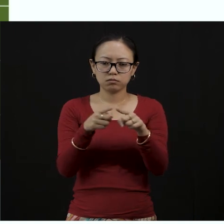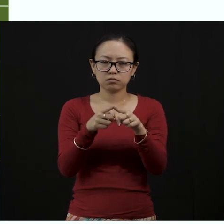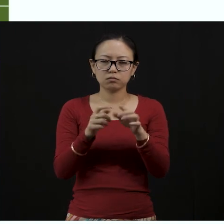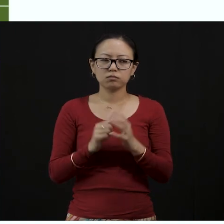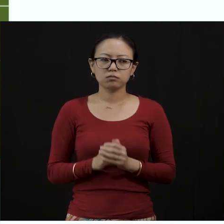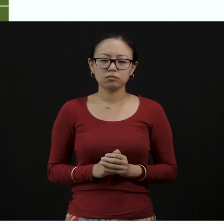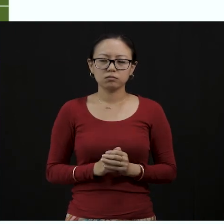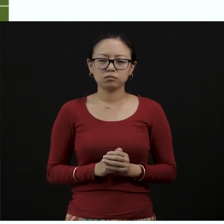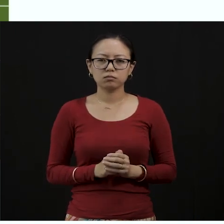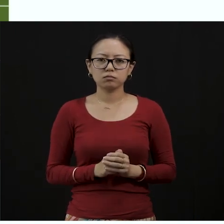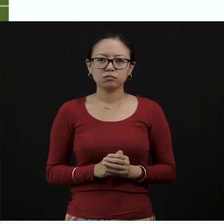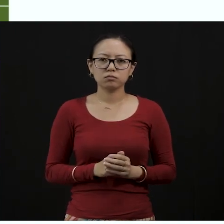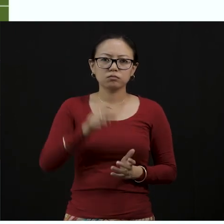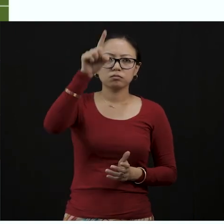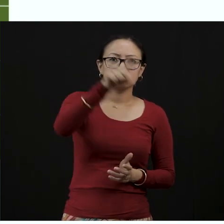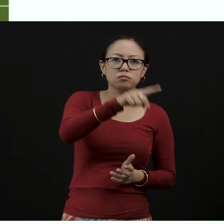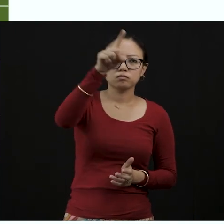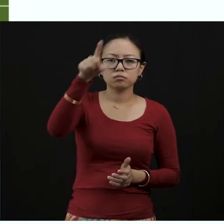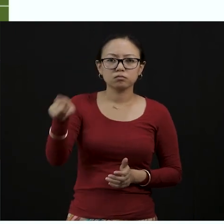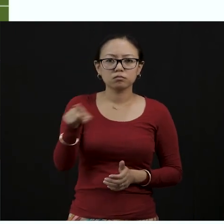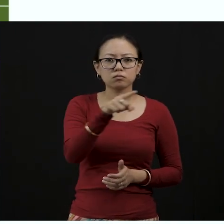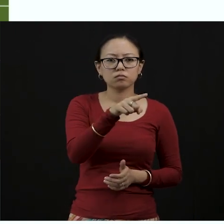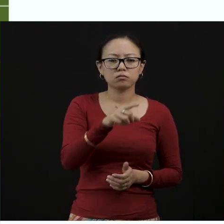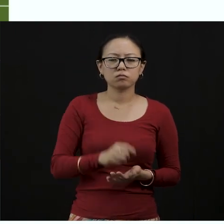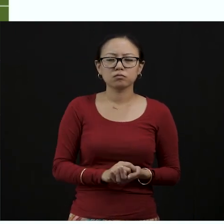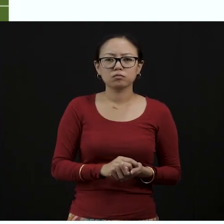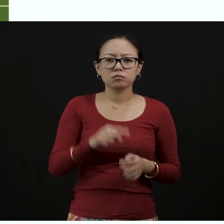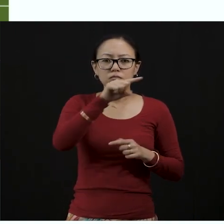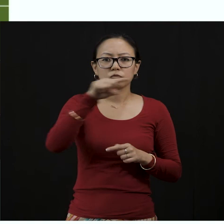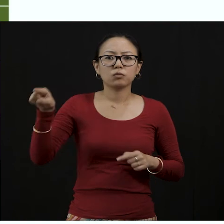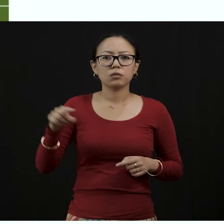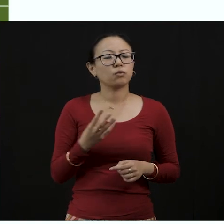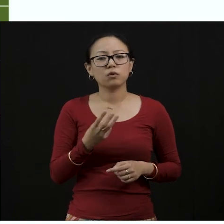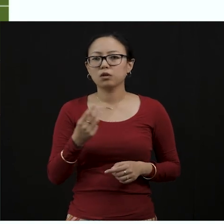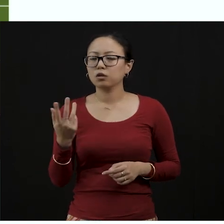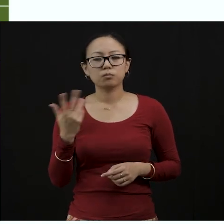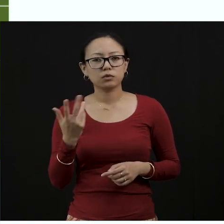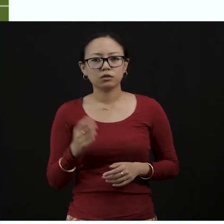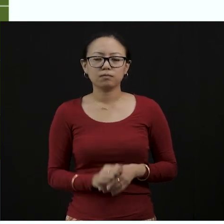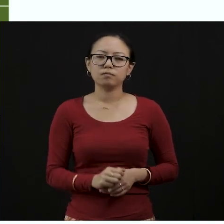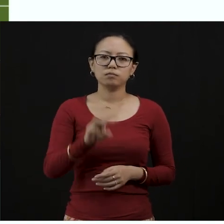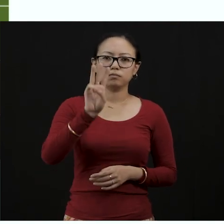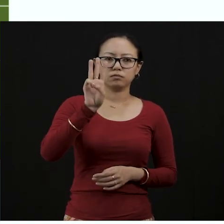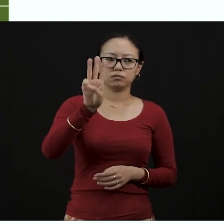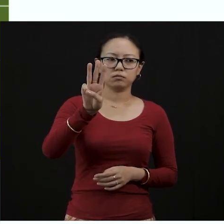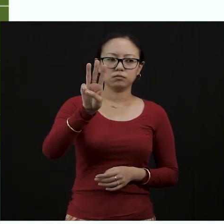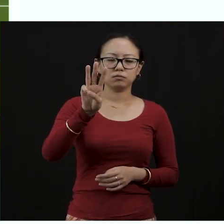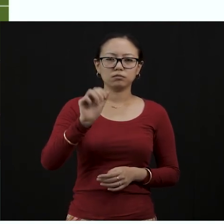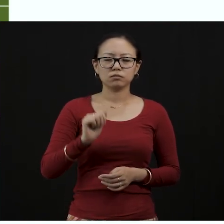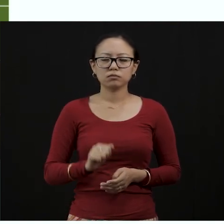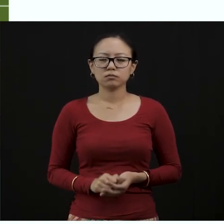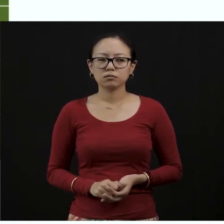So number of straight lines in a triangle. In a triangle, how much do you have? 3 straight lines, right? 3 straight lines form